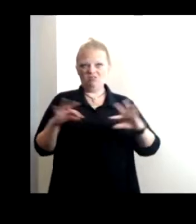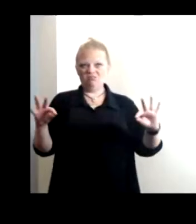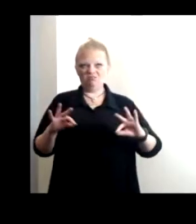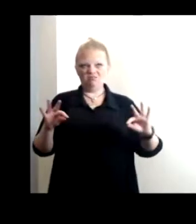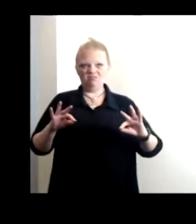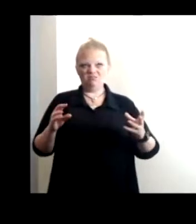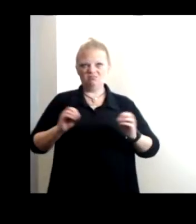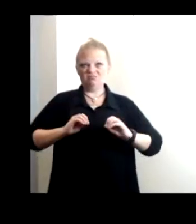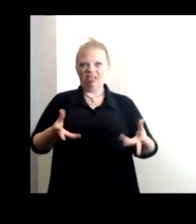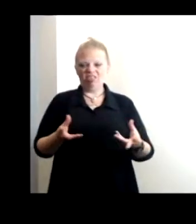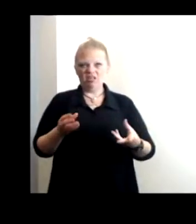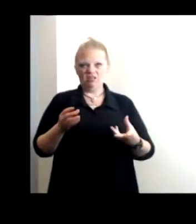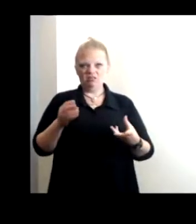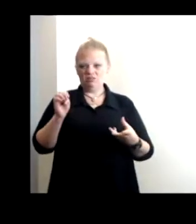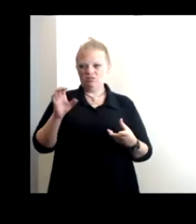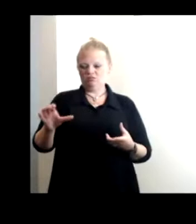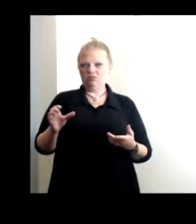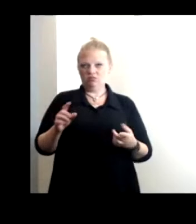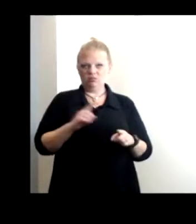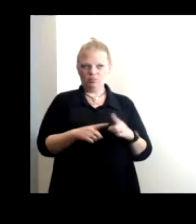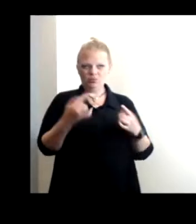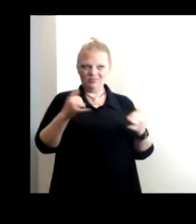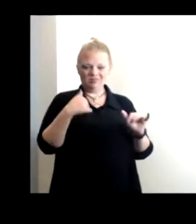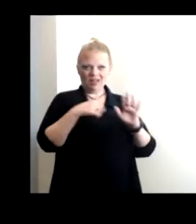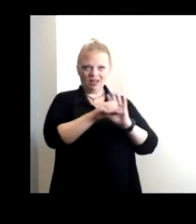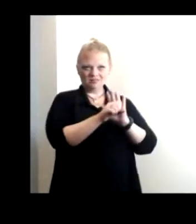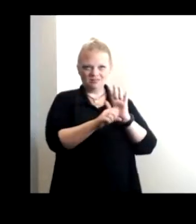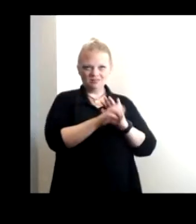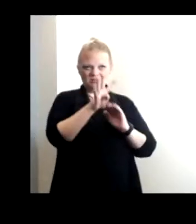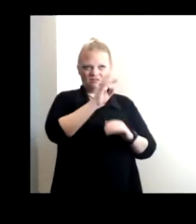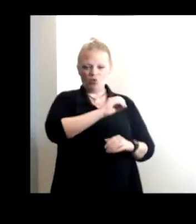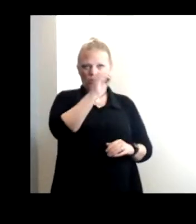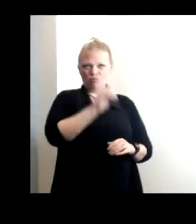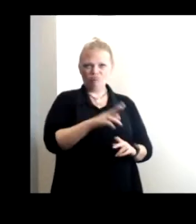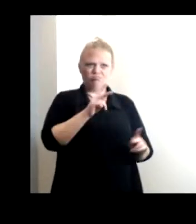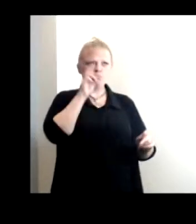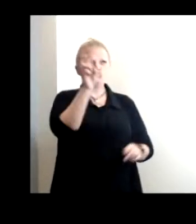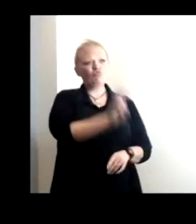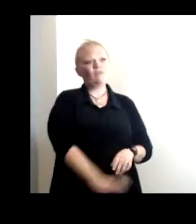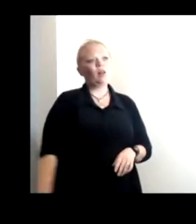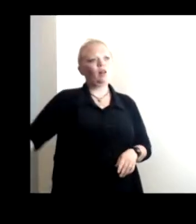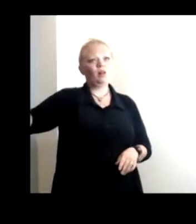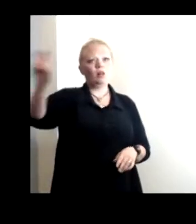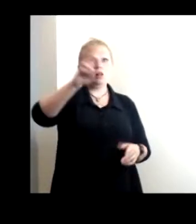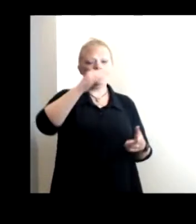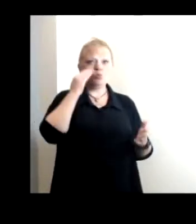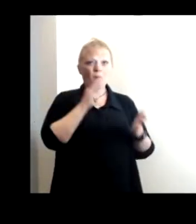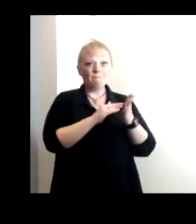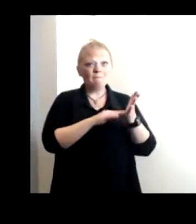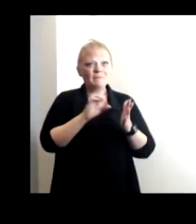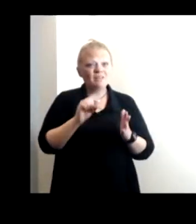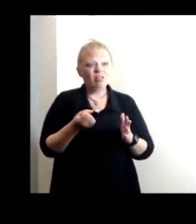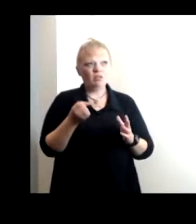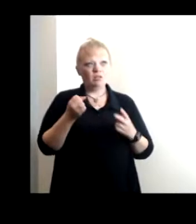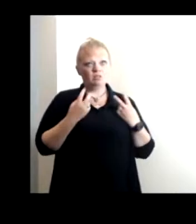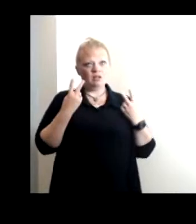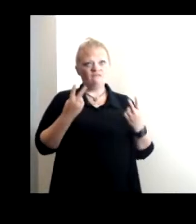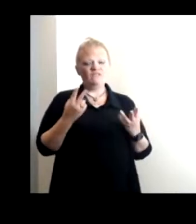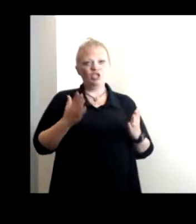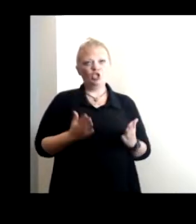but we still have states where there are 40%. And people are traveling. We know millions of visitors pass